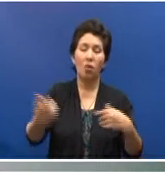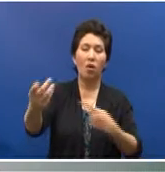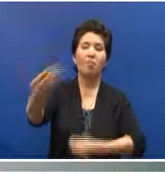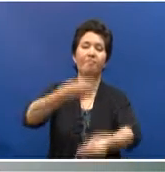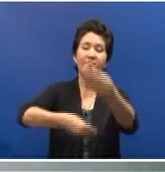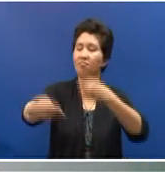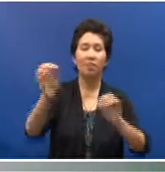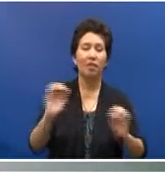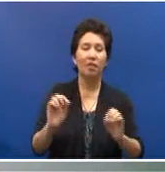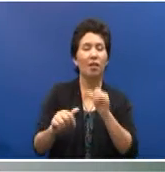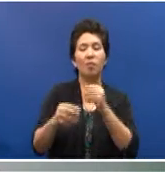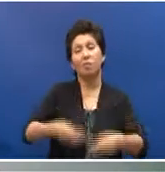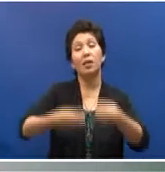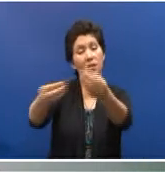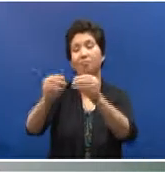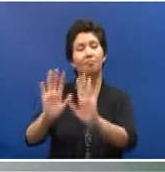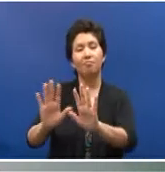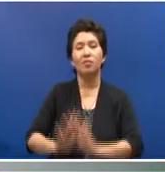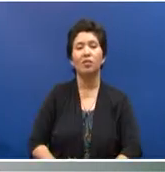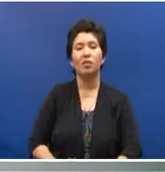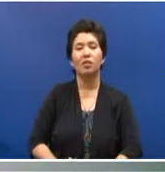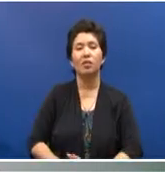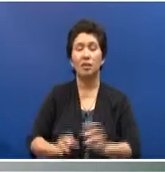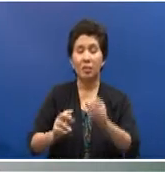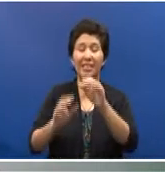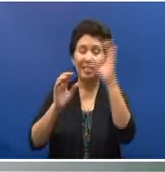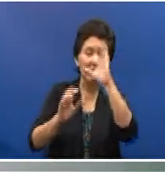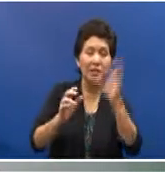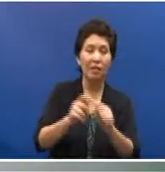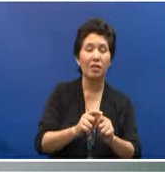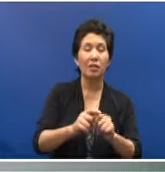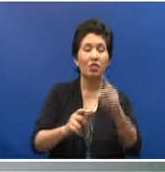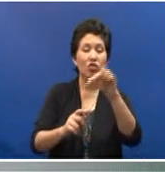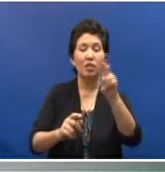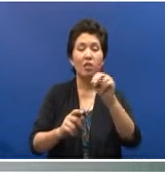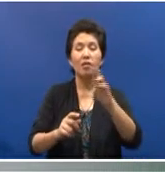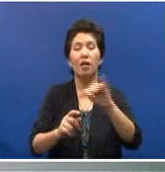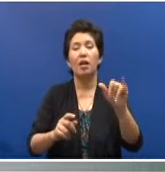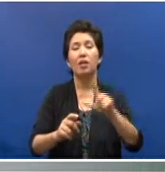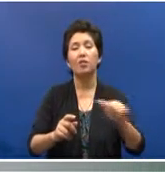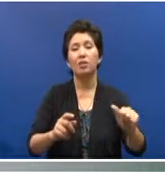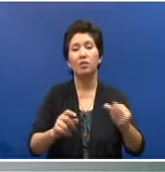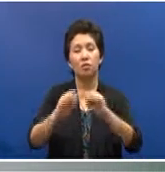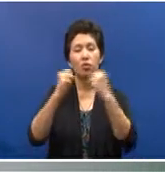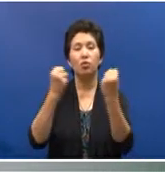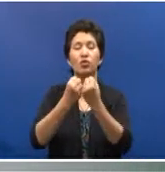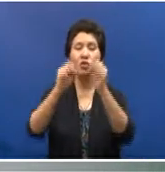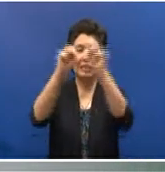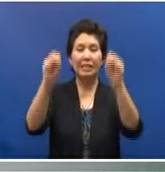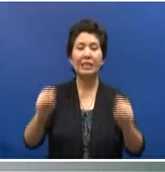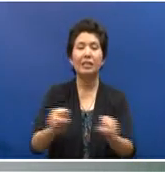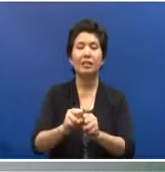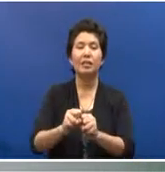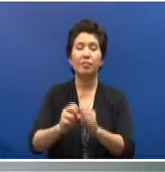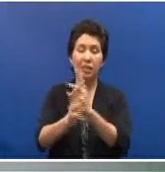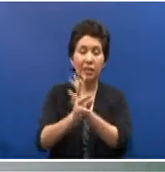party will give the same to them. Okay, in hunting and gathering, generalized reciprocity is the social system that